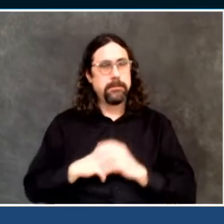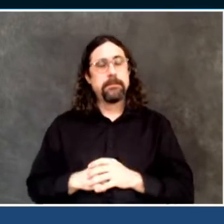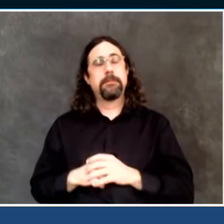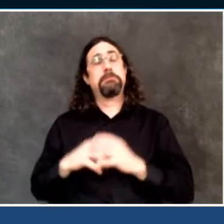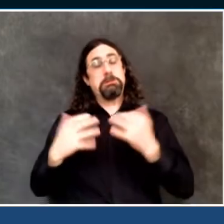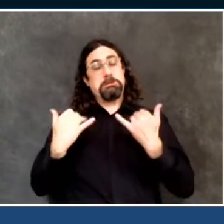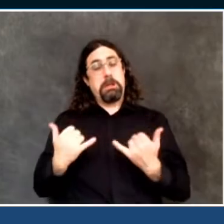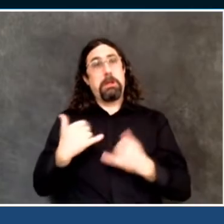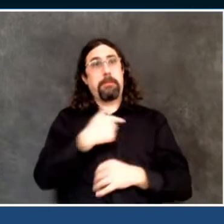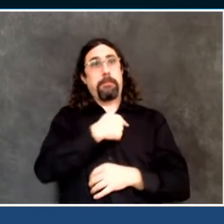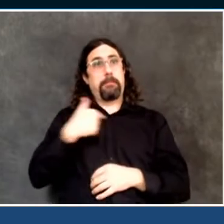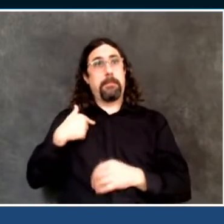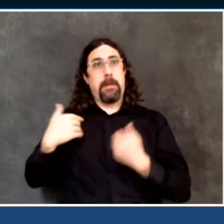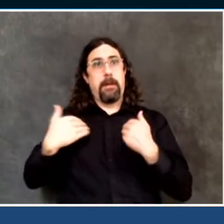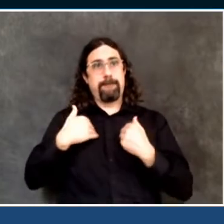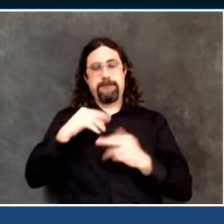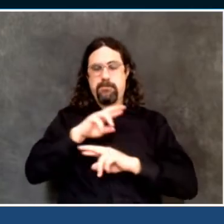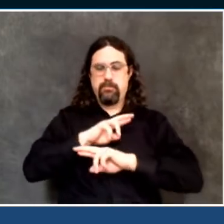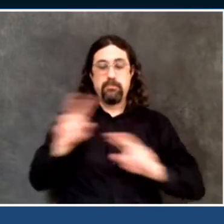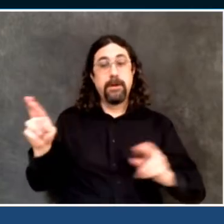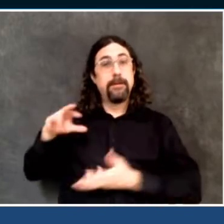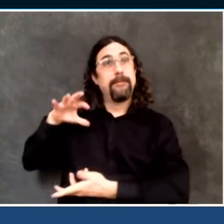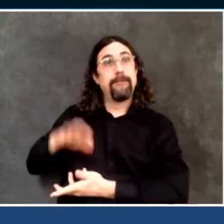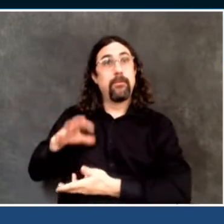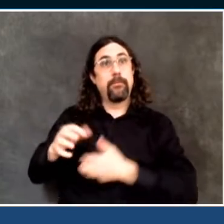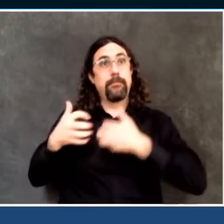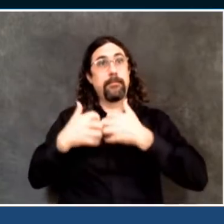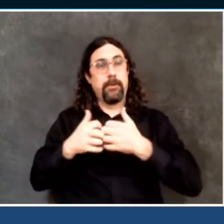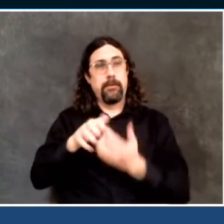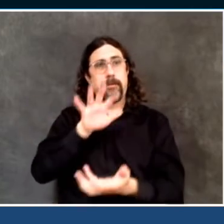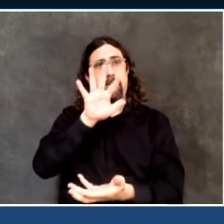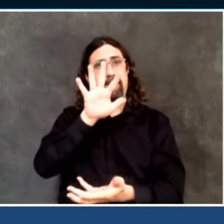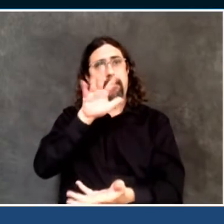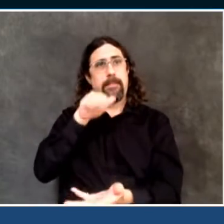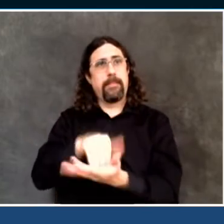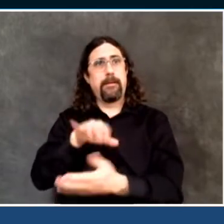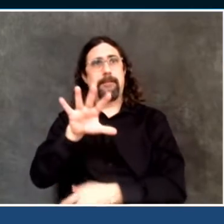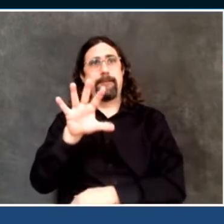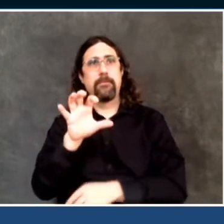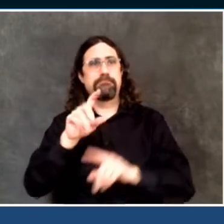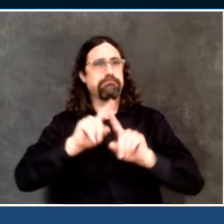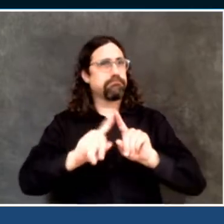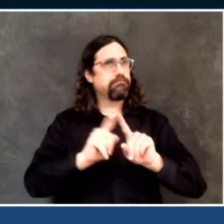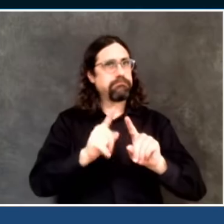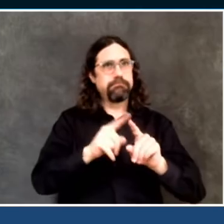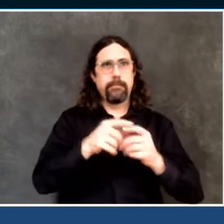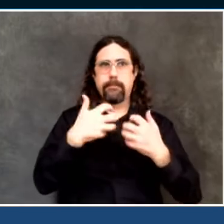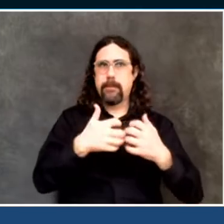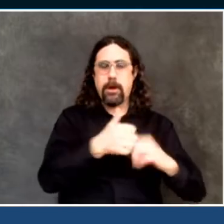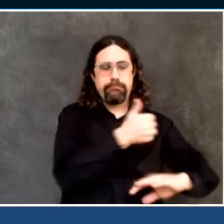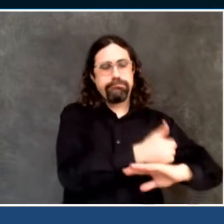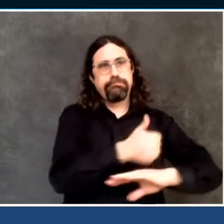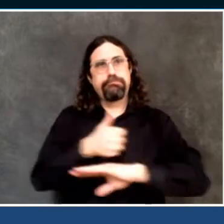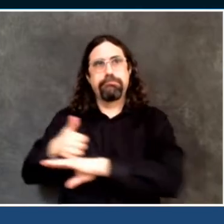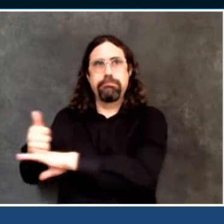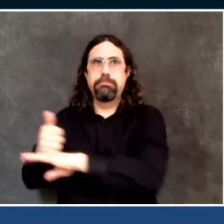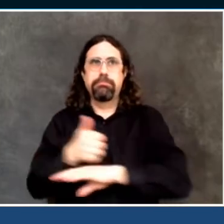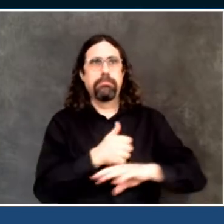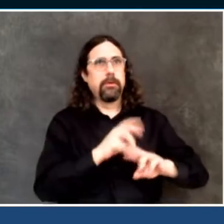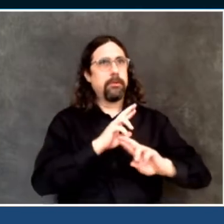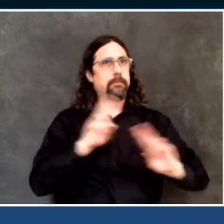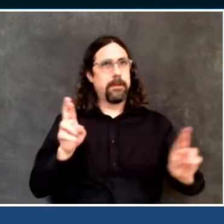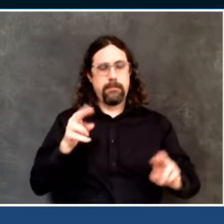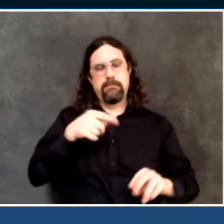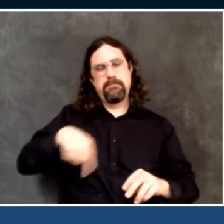City hospitals of all kinds. We have a small emergency reserve of 135 that we're holding in case something has to